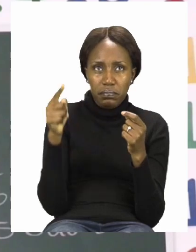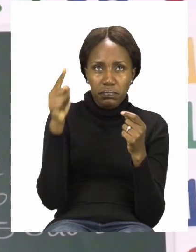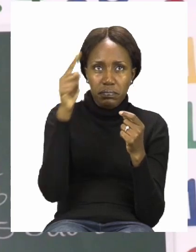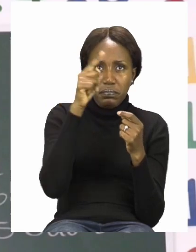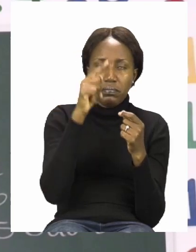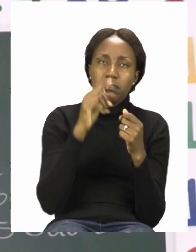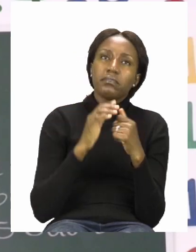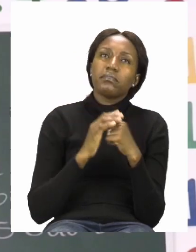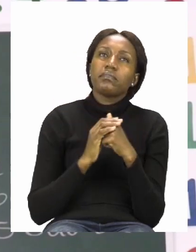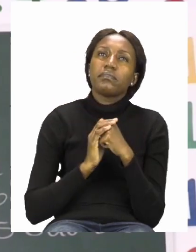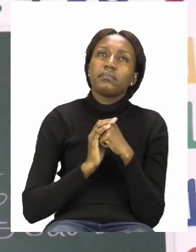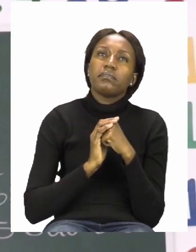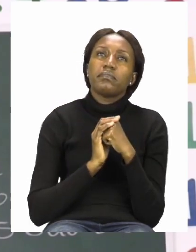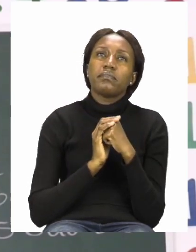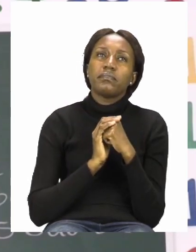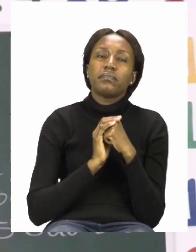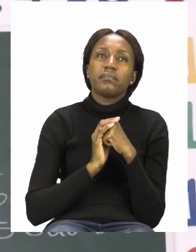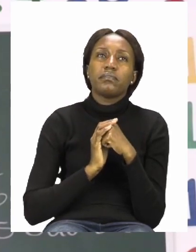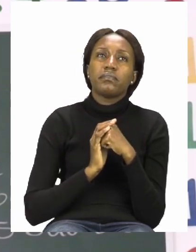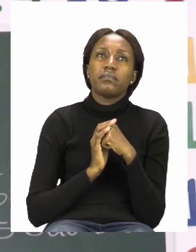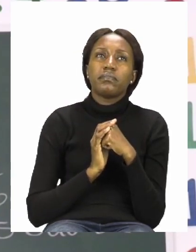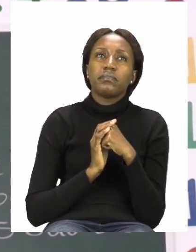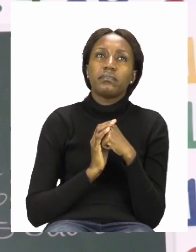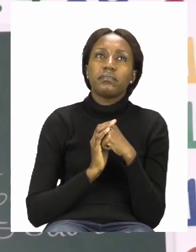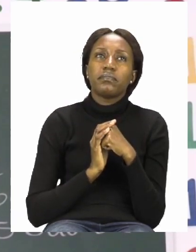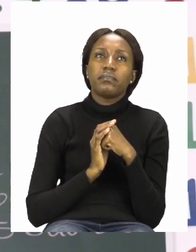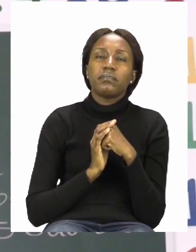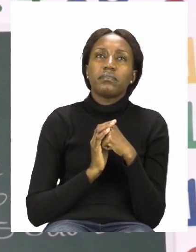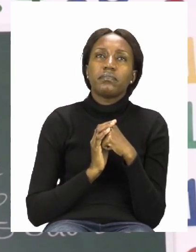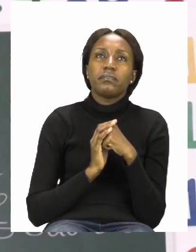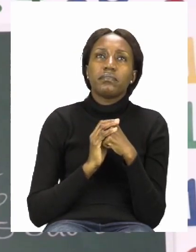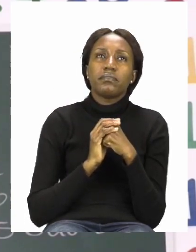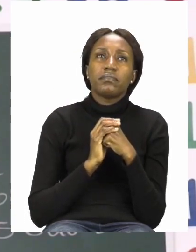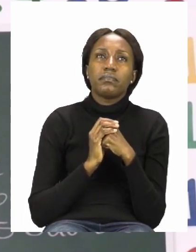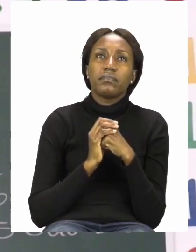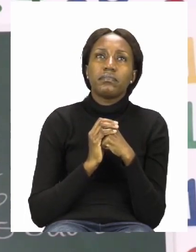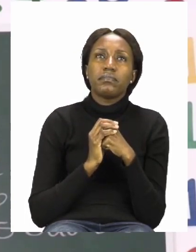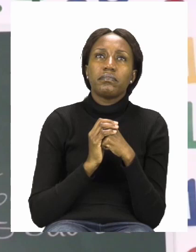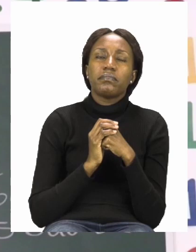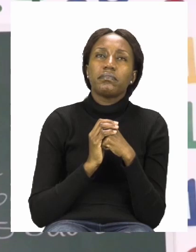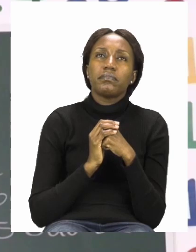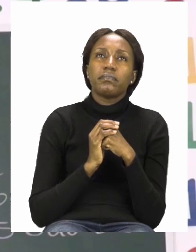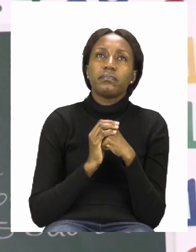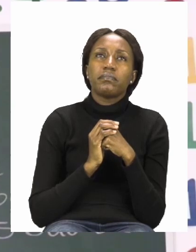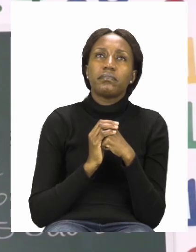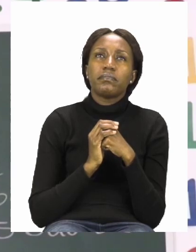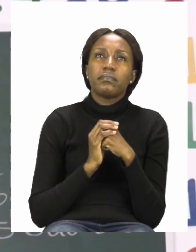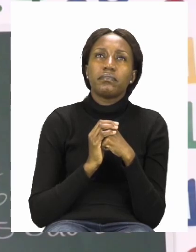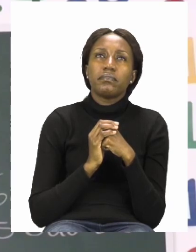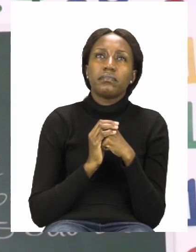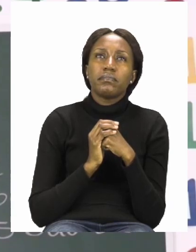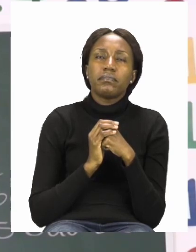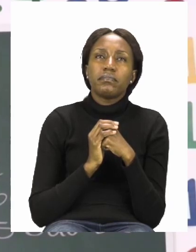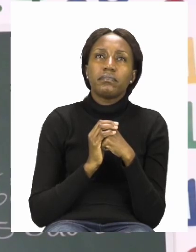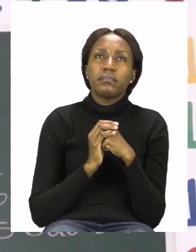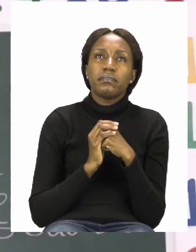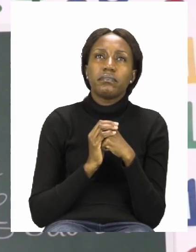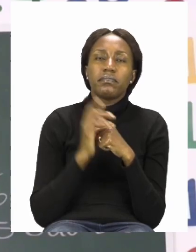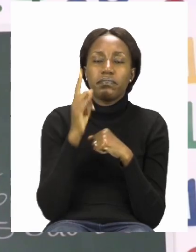is circled, which means that it is an even number. So we are also going